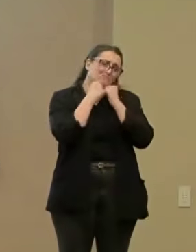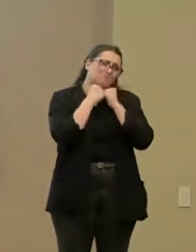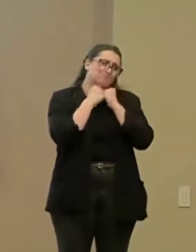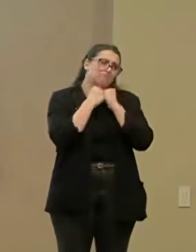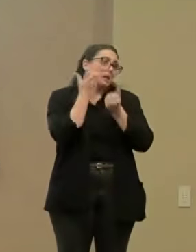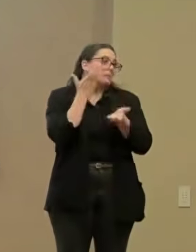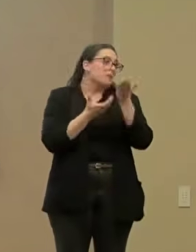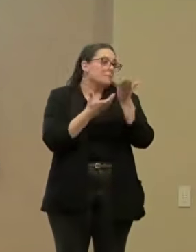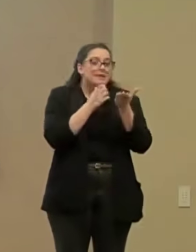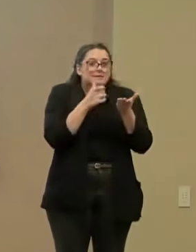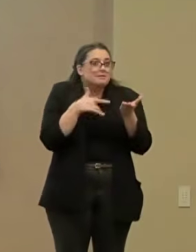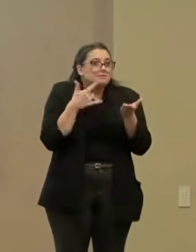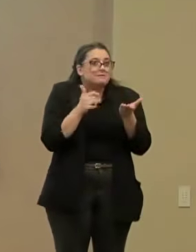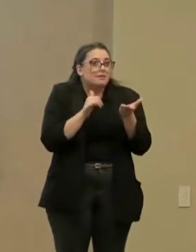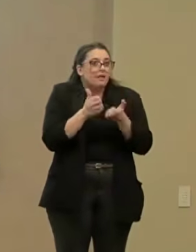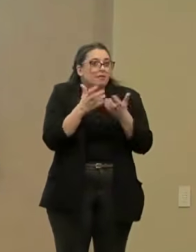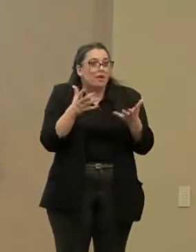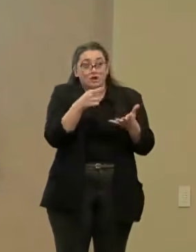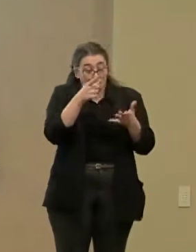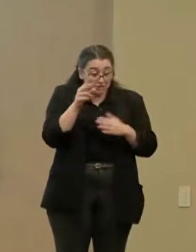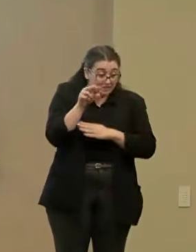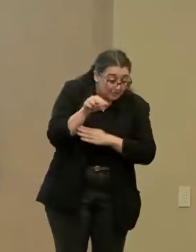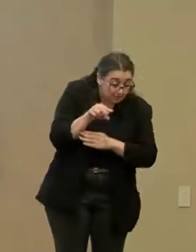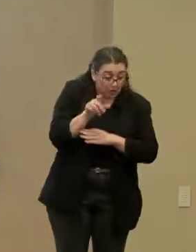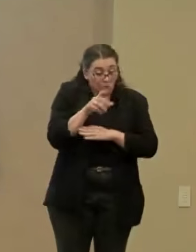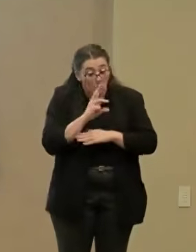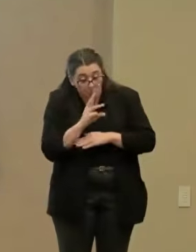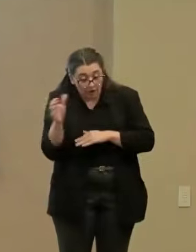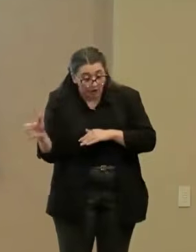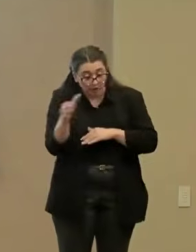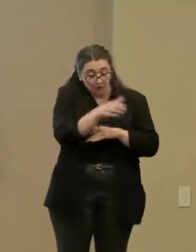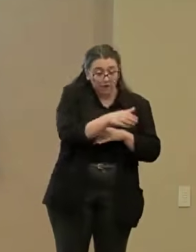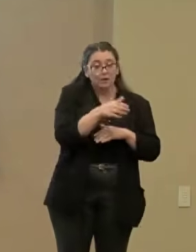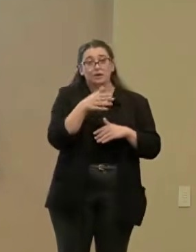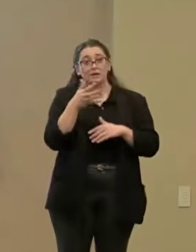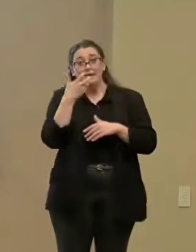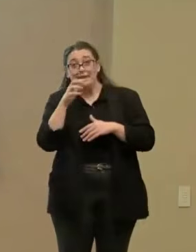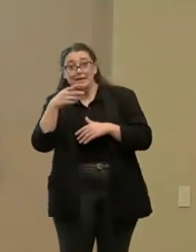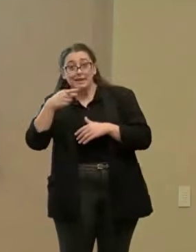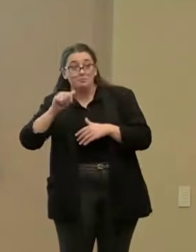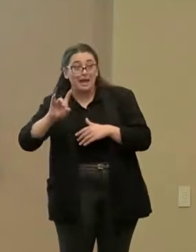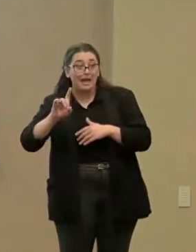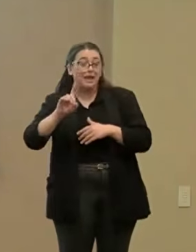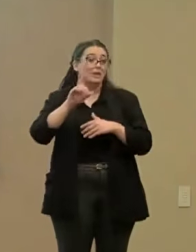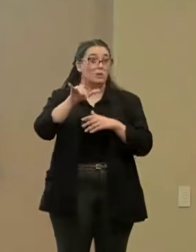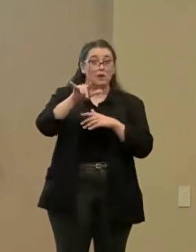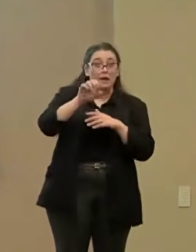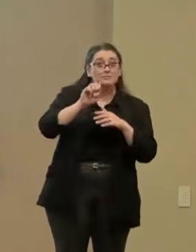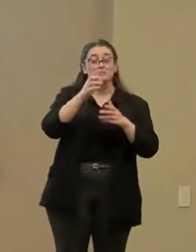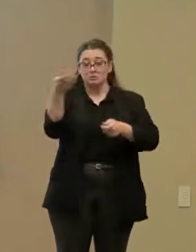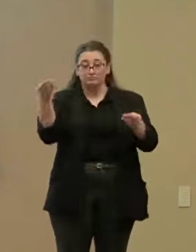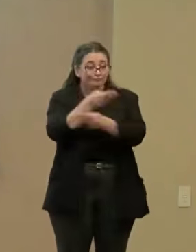may not seem like you're doing much. You're just leaning over, getting her water bottle. You're leaning over, getting her heating pad or swapping